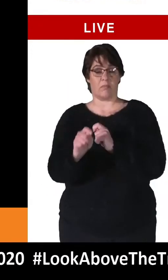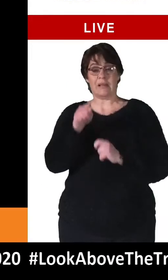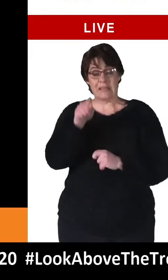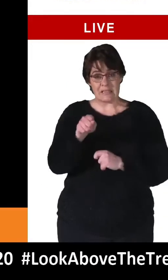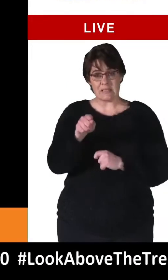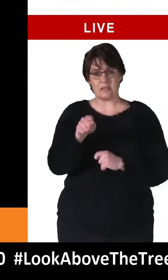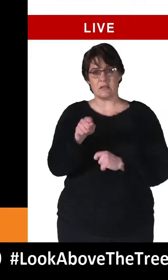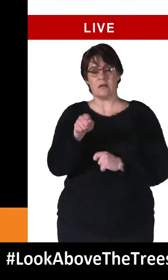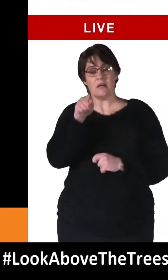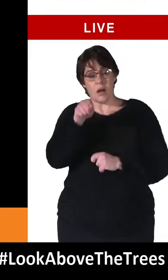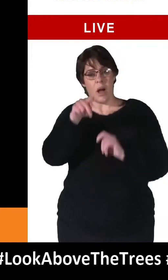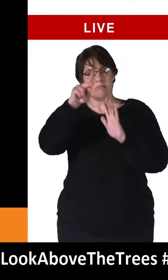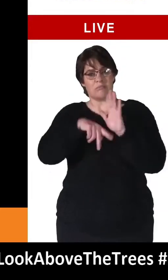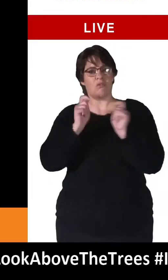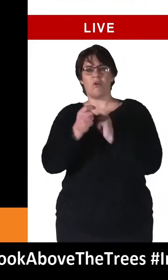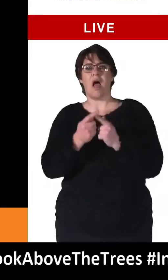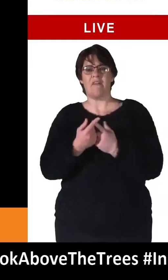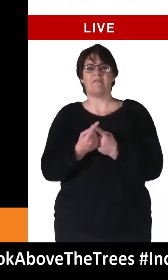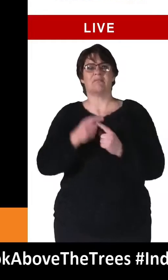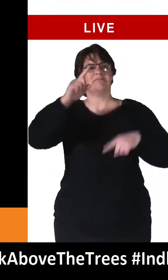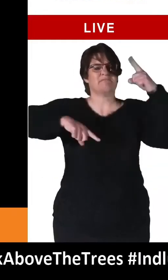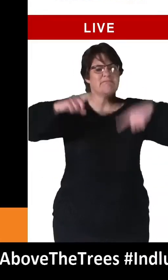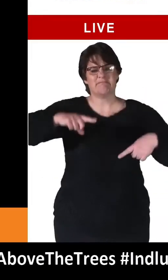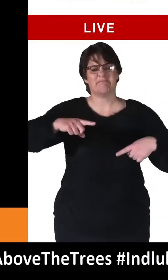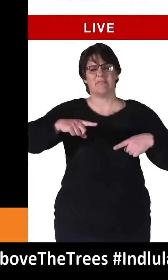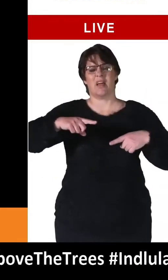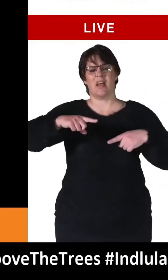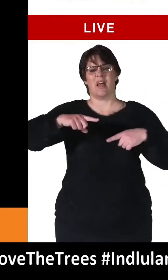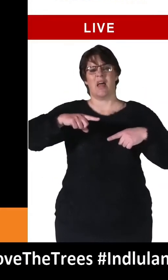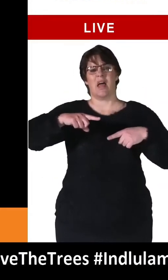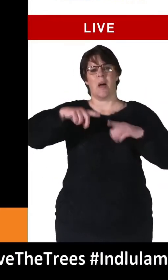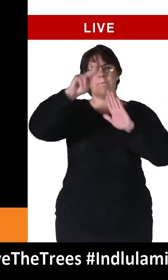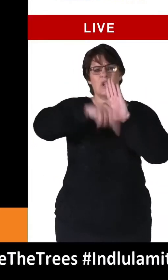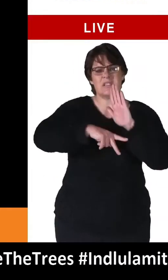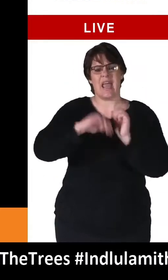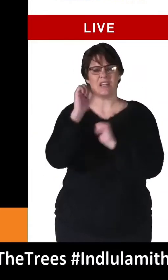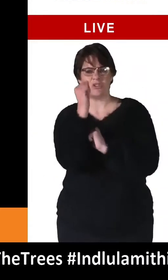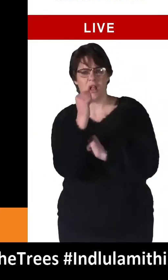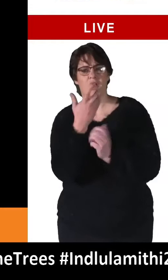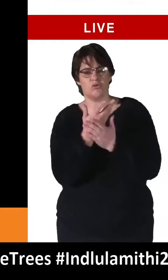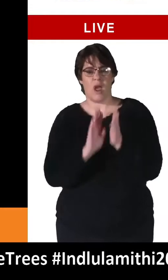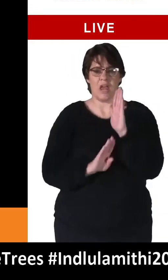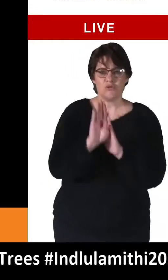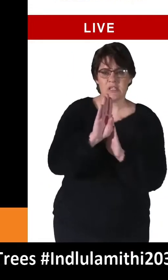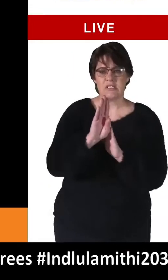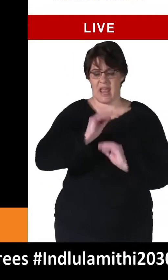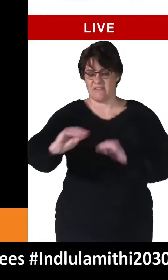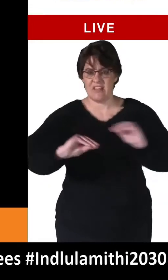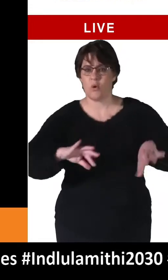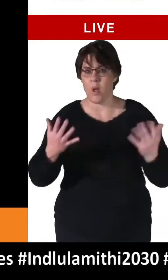industry pillar reform includes various and industrial policy measures that are designed to increase investment in